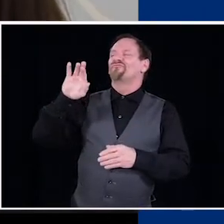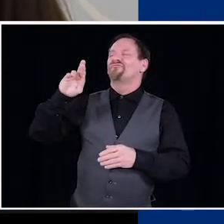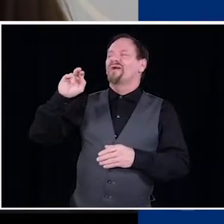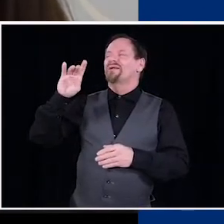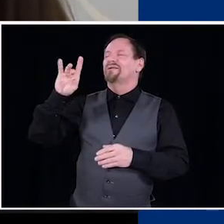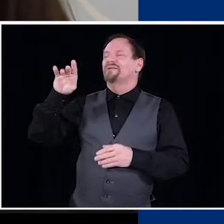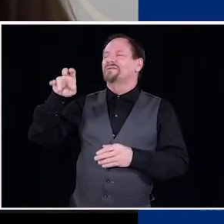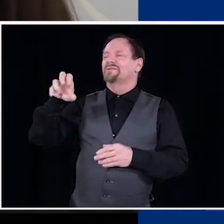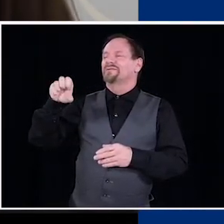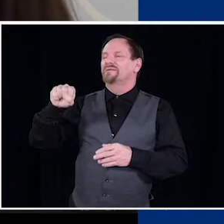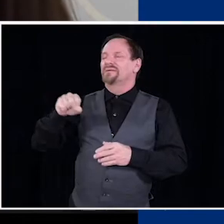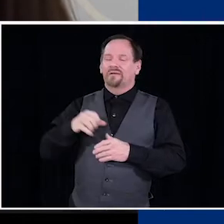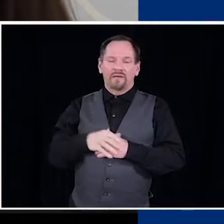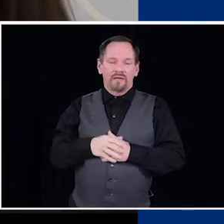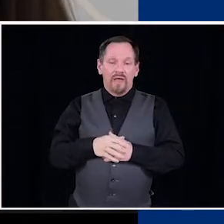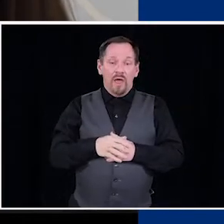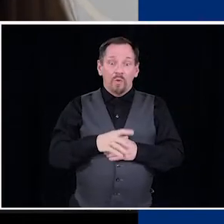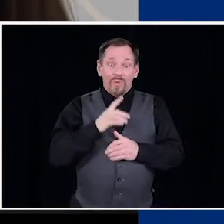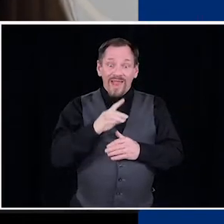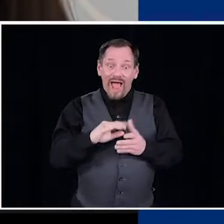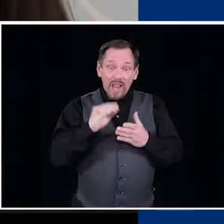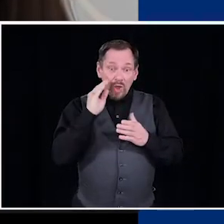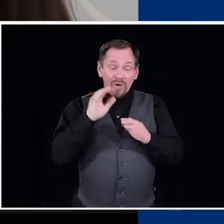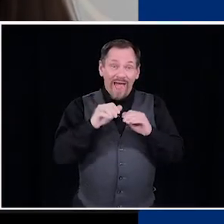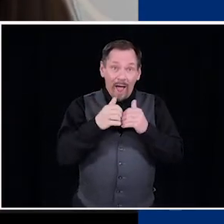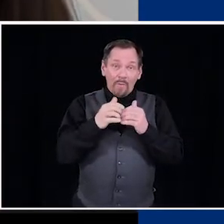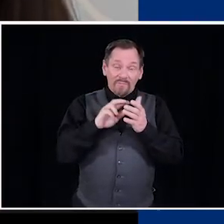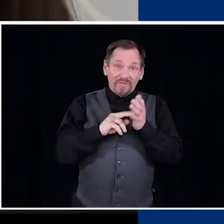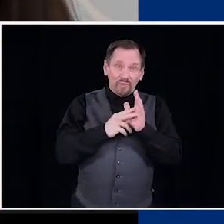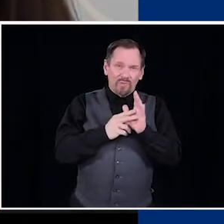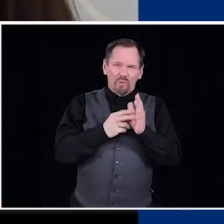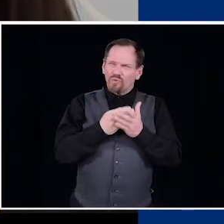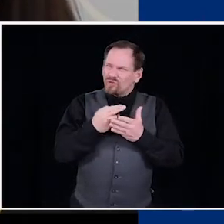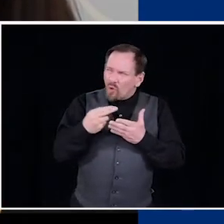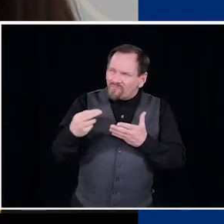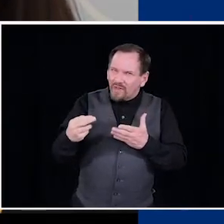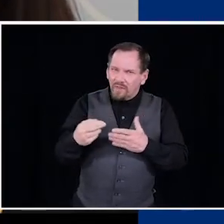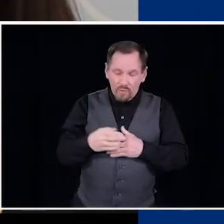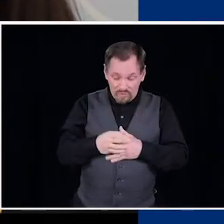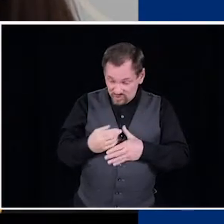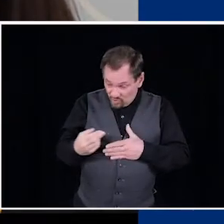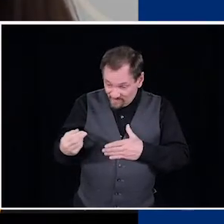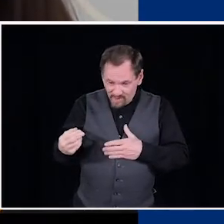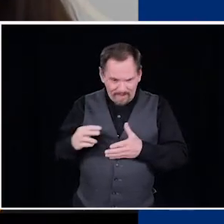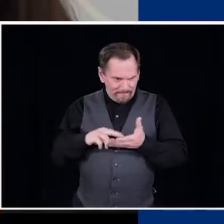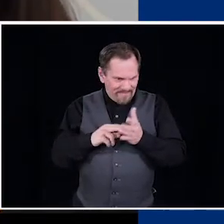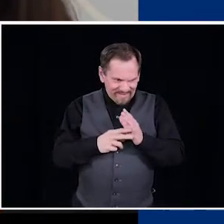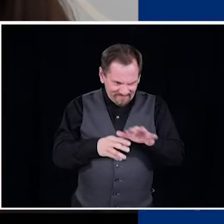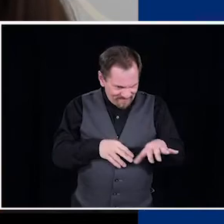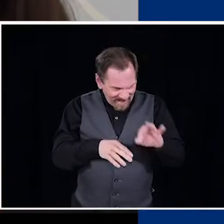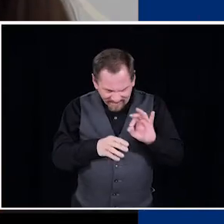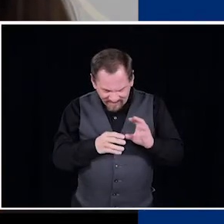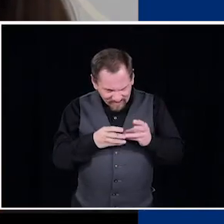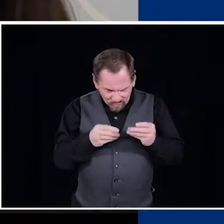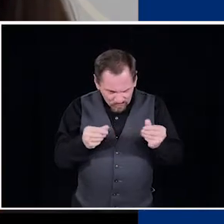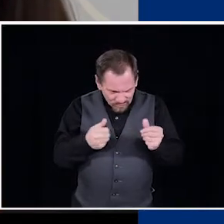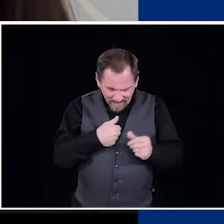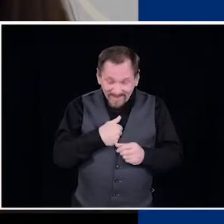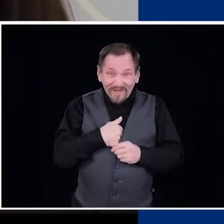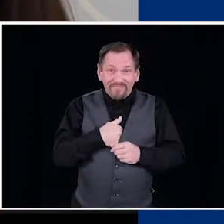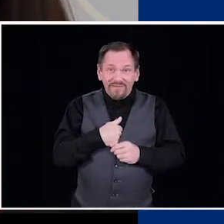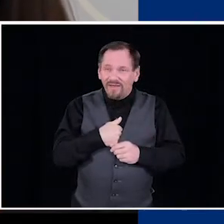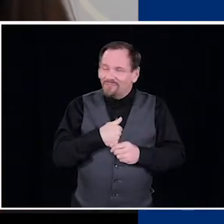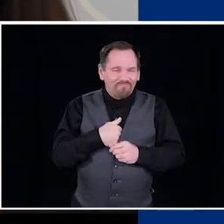most importantly, I've learned what it truly means to be resourceful. Resourcefulness means so much more than finding the solution